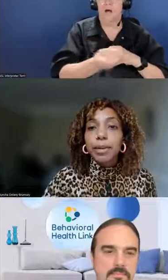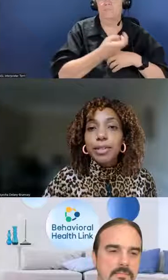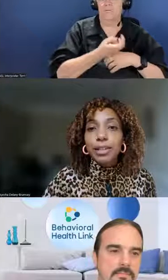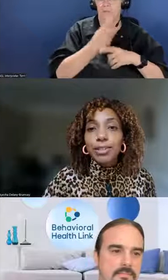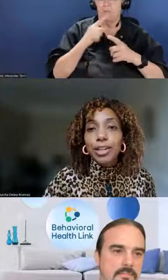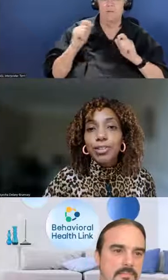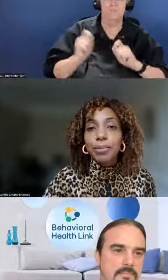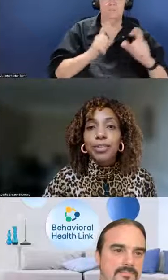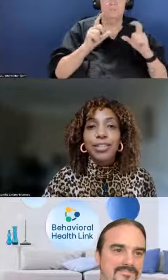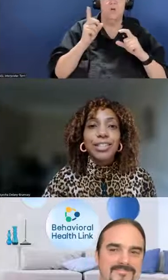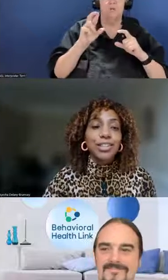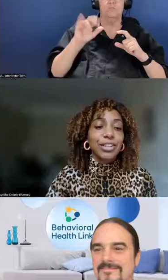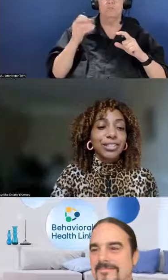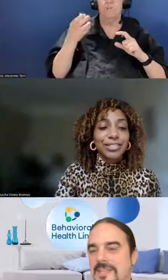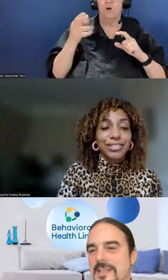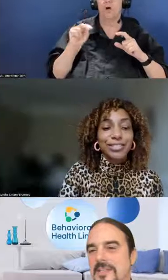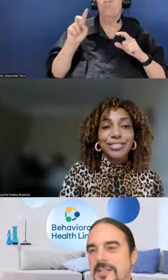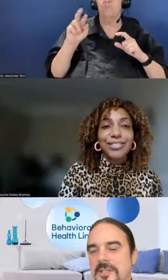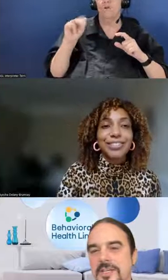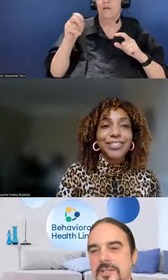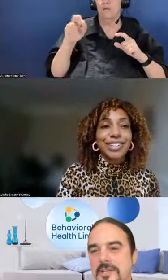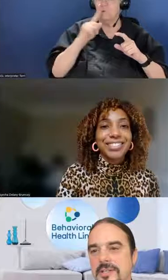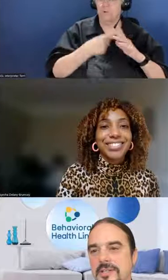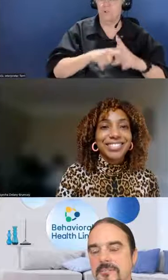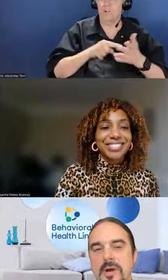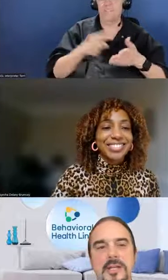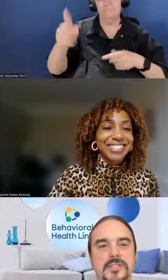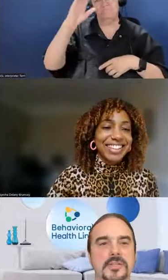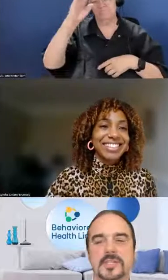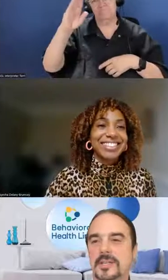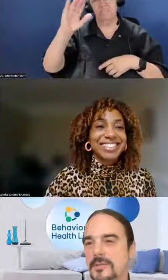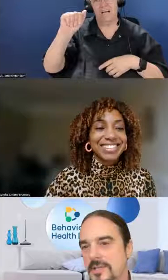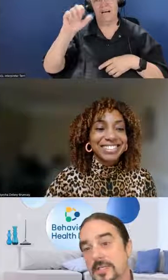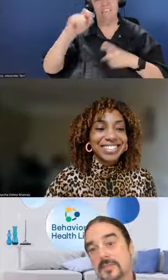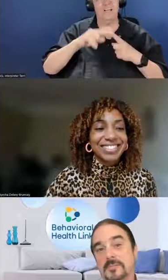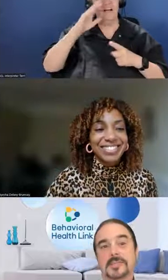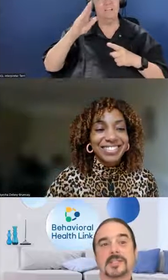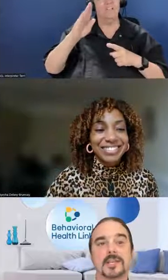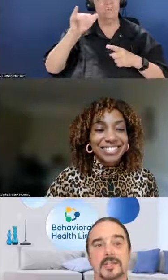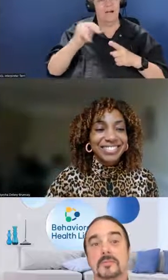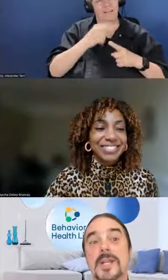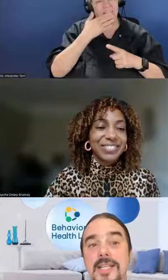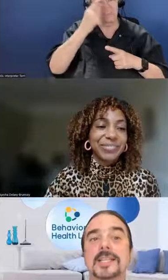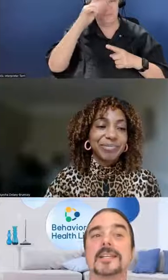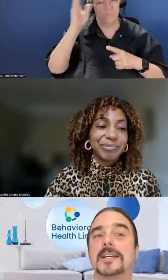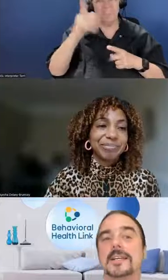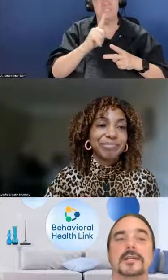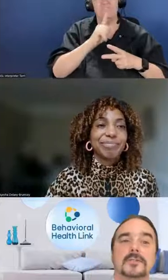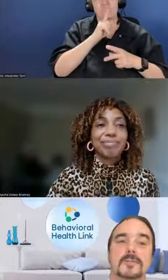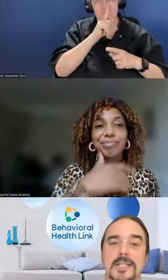bring up Dr. John Draper to get started? Thanks, Aisha. Brian, it's good to see you, and thanks for the presentation.